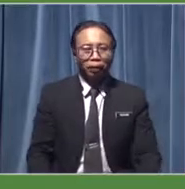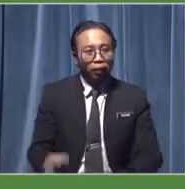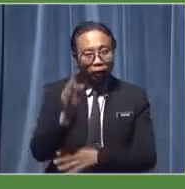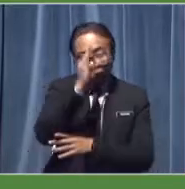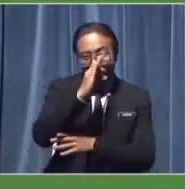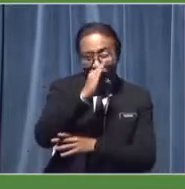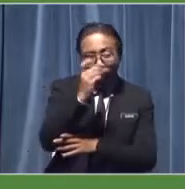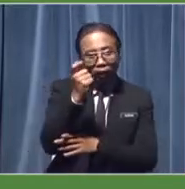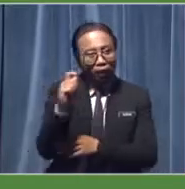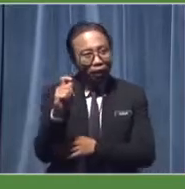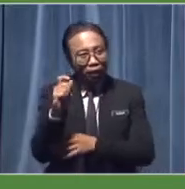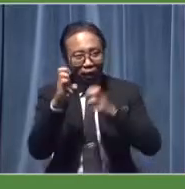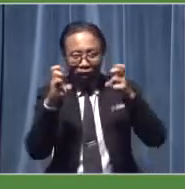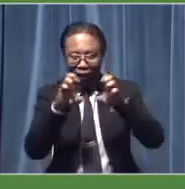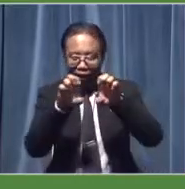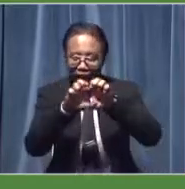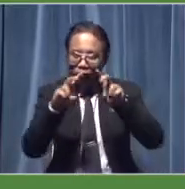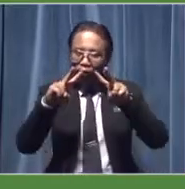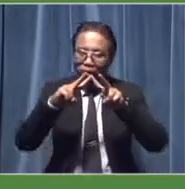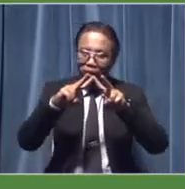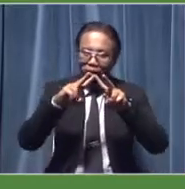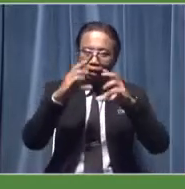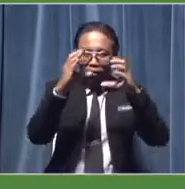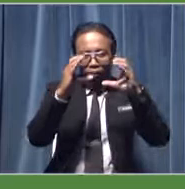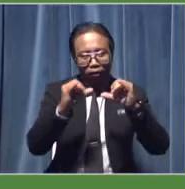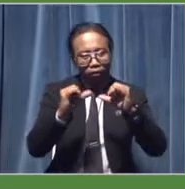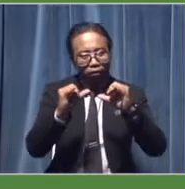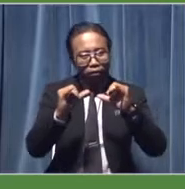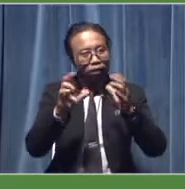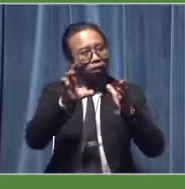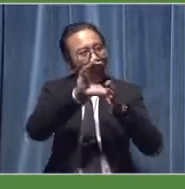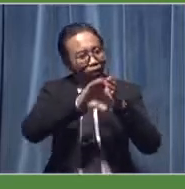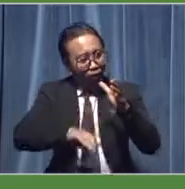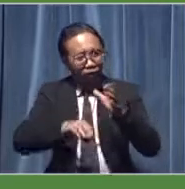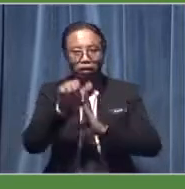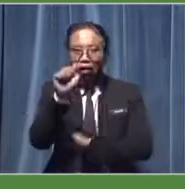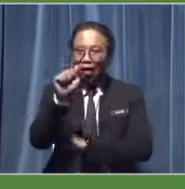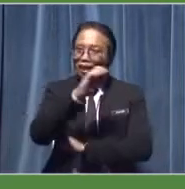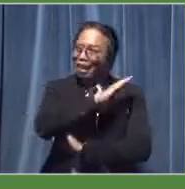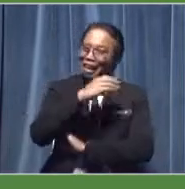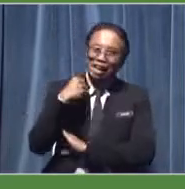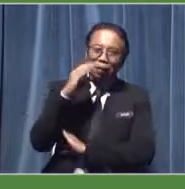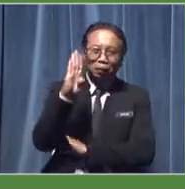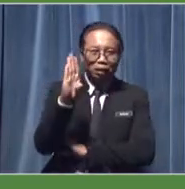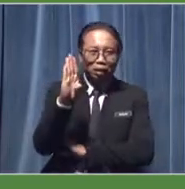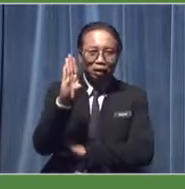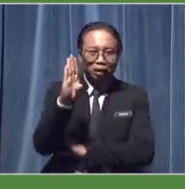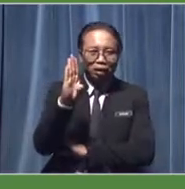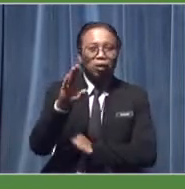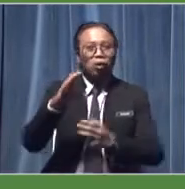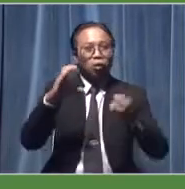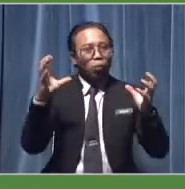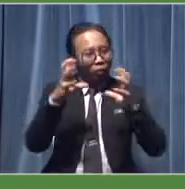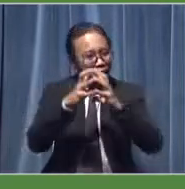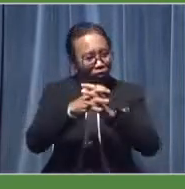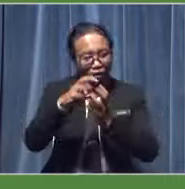Find the equivalent capacitance between A and B for the combination